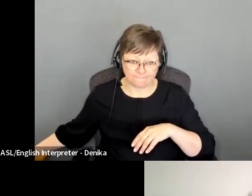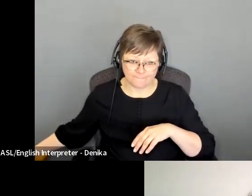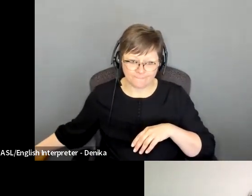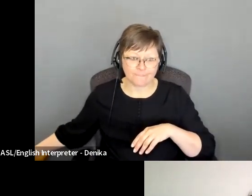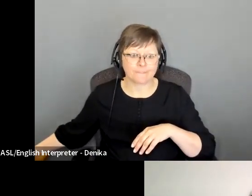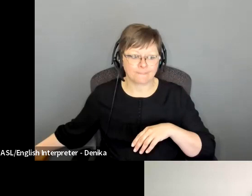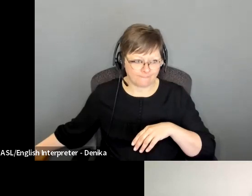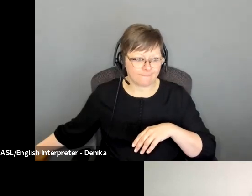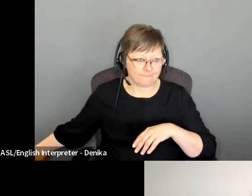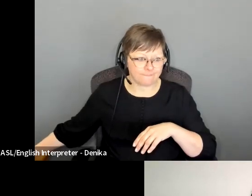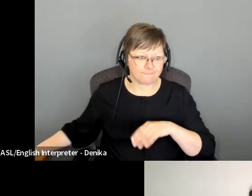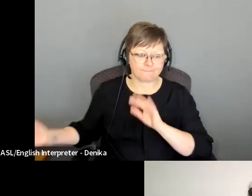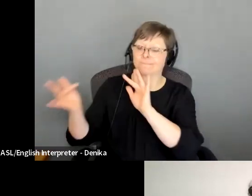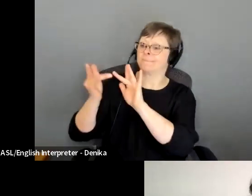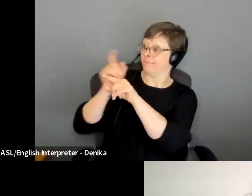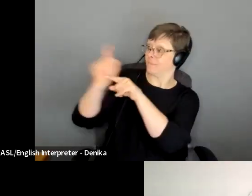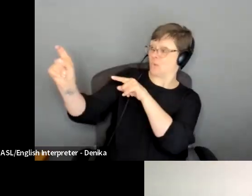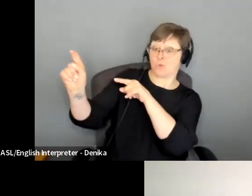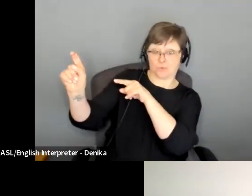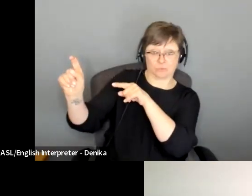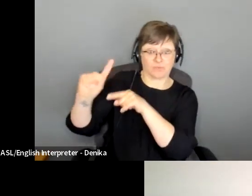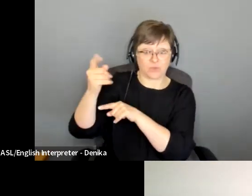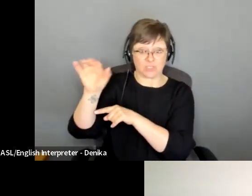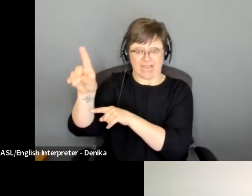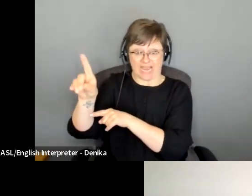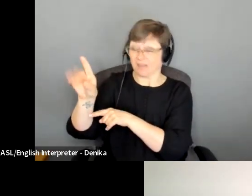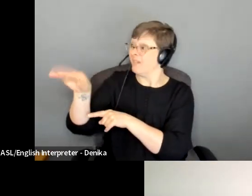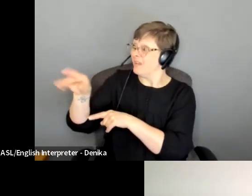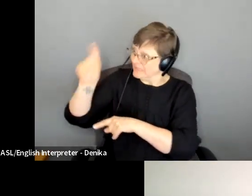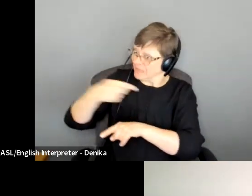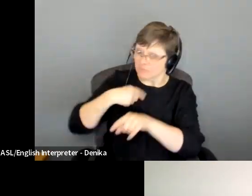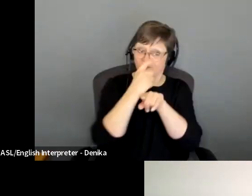Connect with the first aid person, ask if 911 needs to be called.